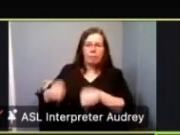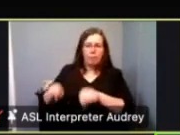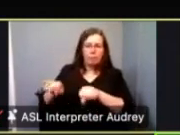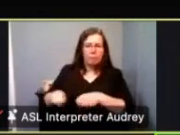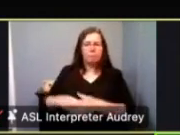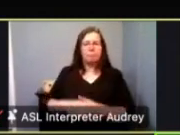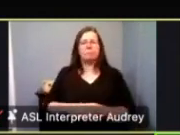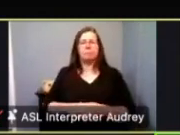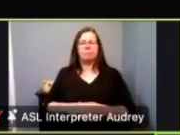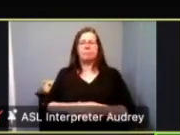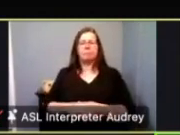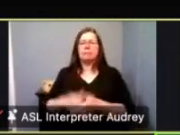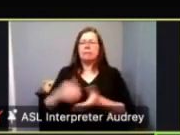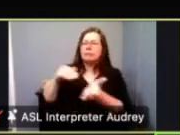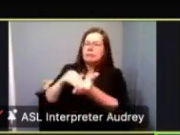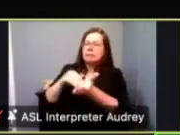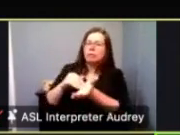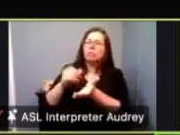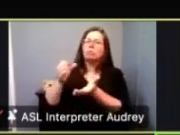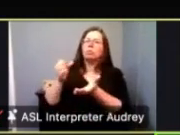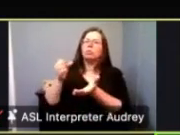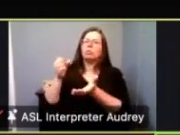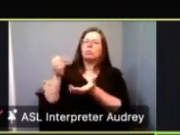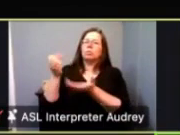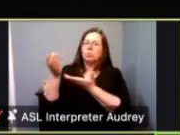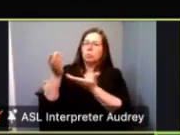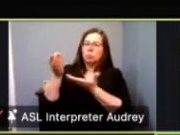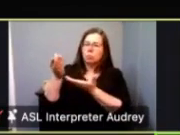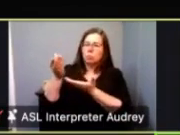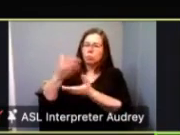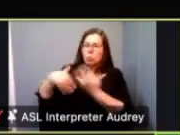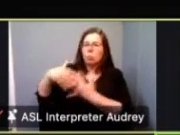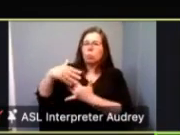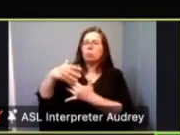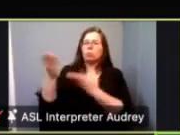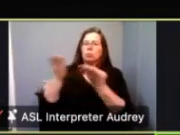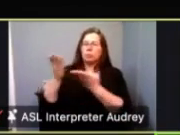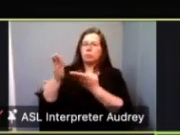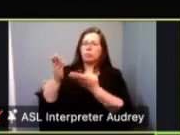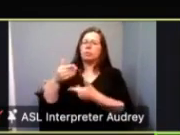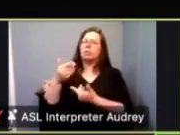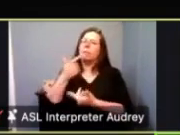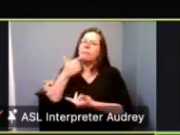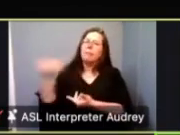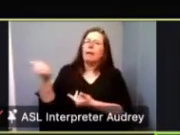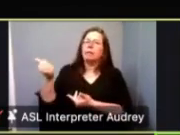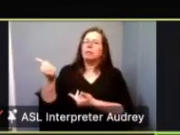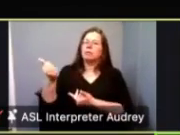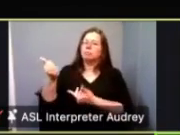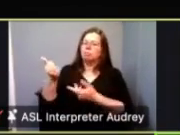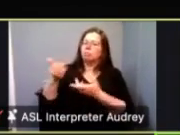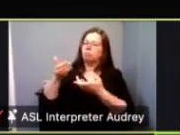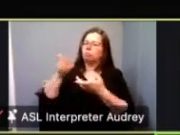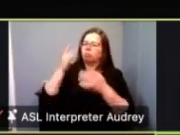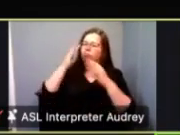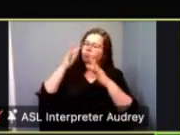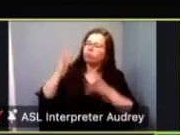Medical professionals and social service providers are the best to provide treatment, interventions, and make